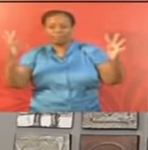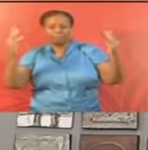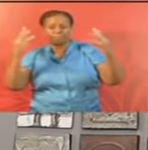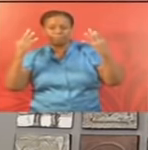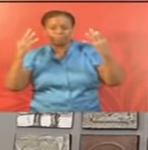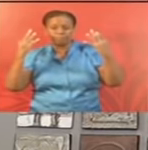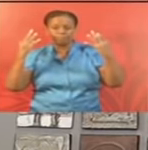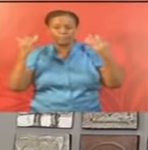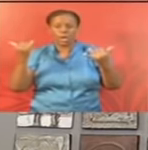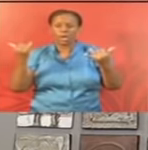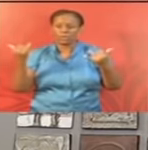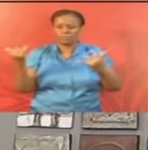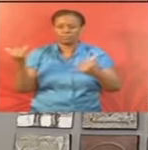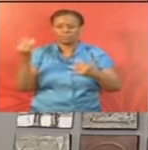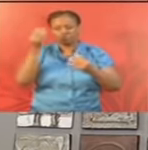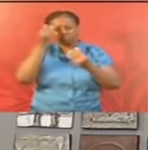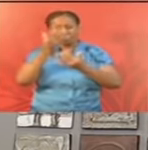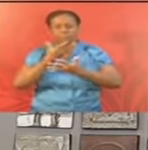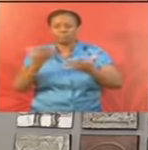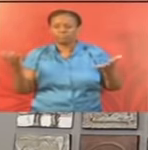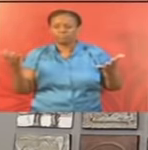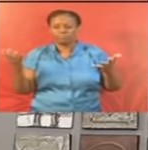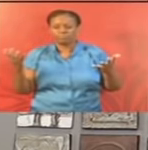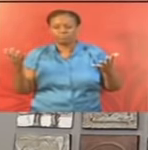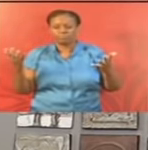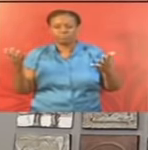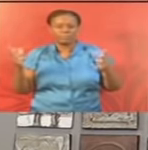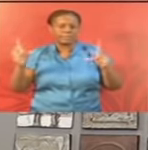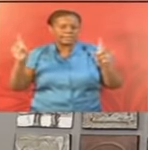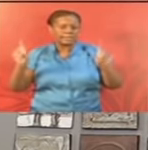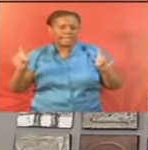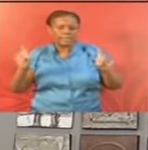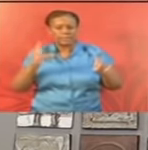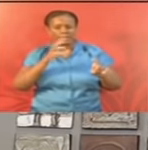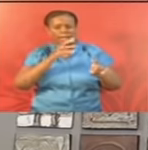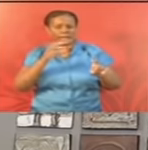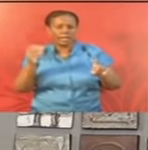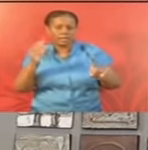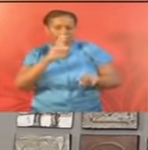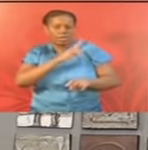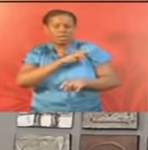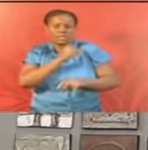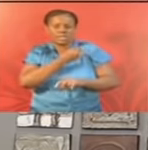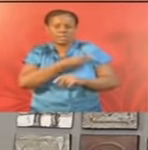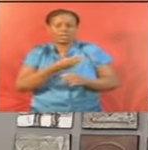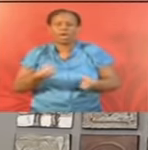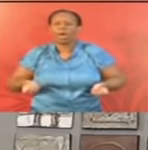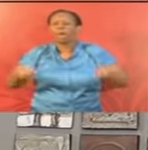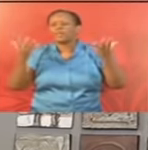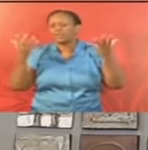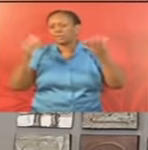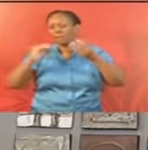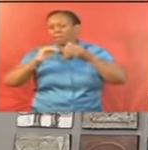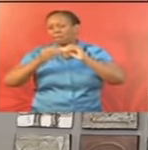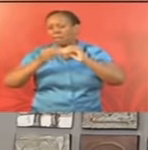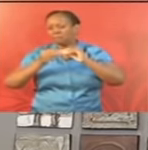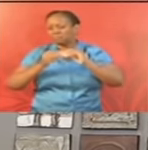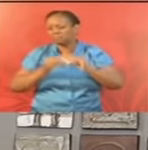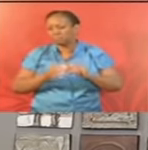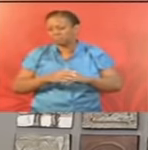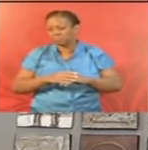the testing and the hospitalization figures, and then we will go into some more detail on the